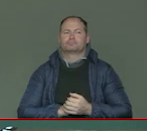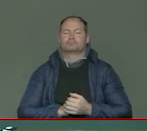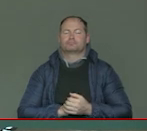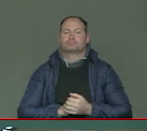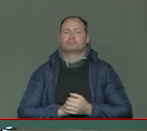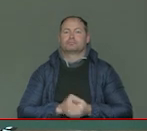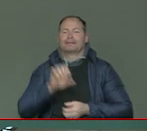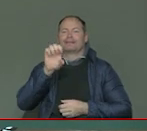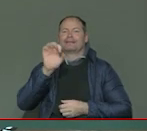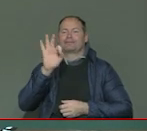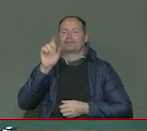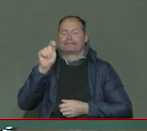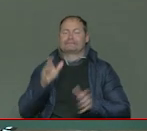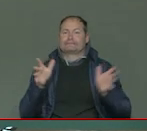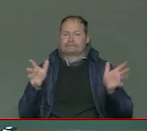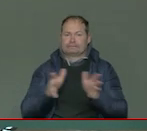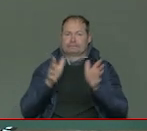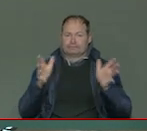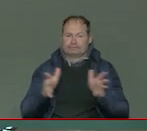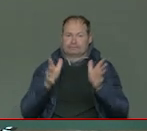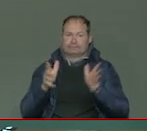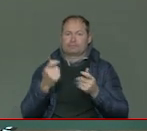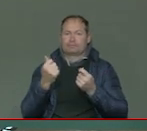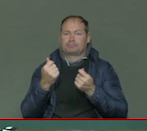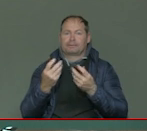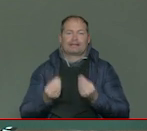Encourage EFTs so that you have less cash.